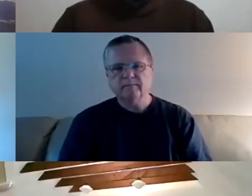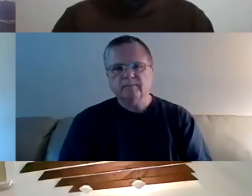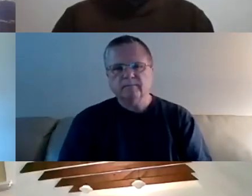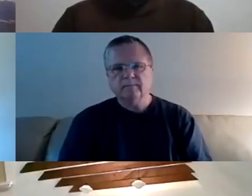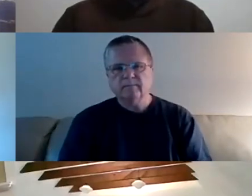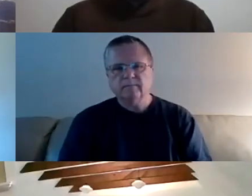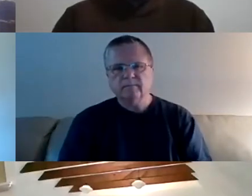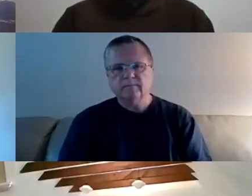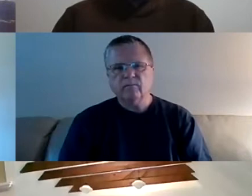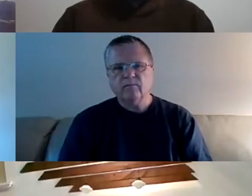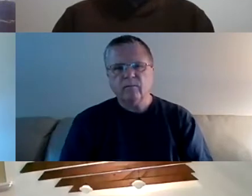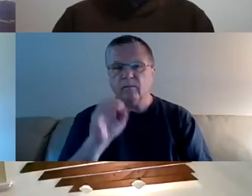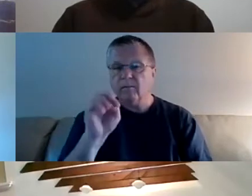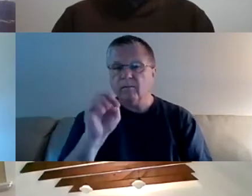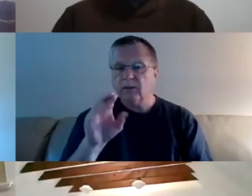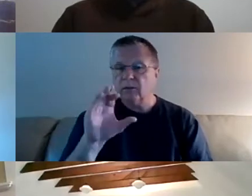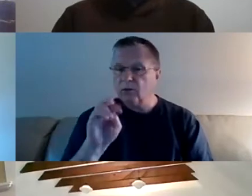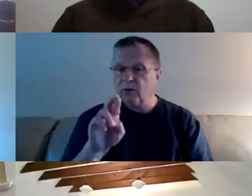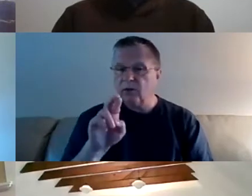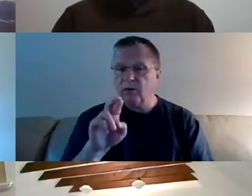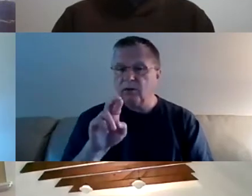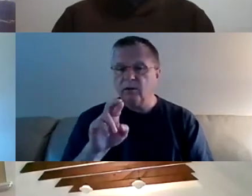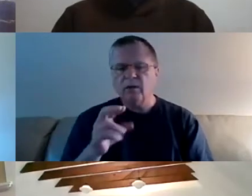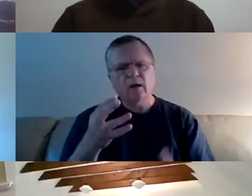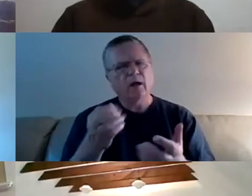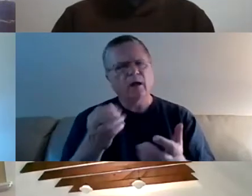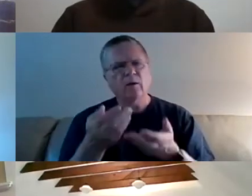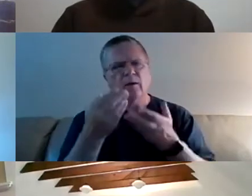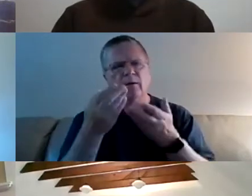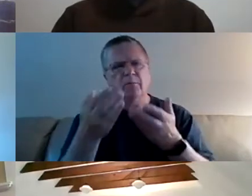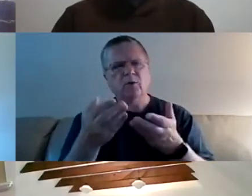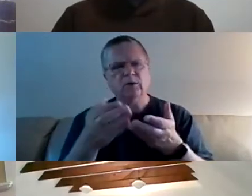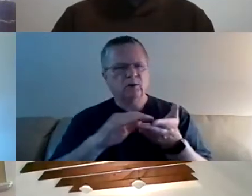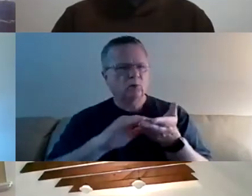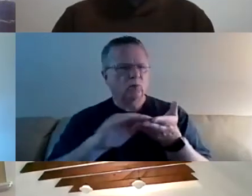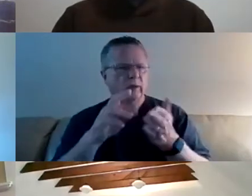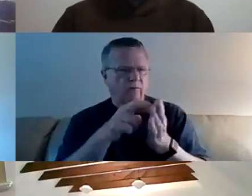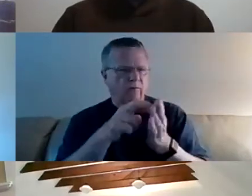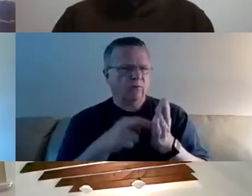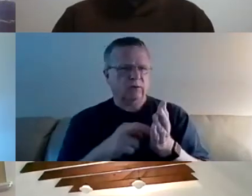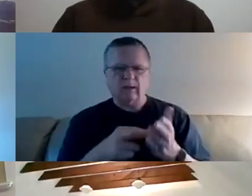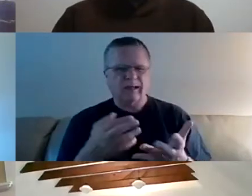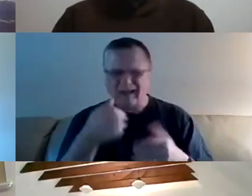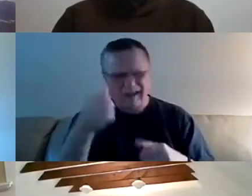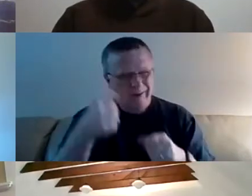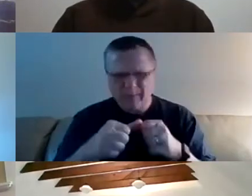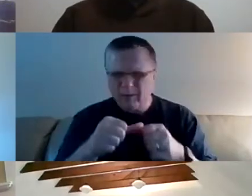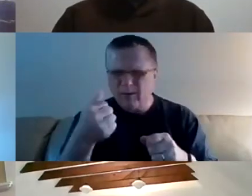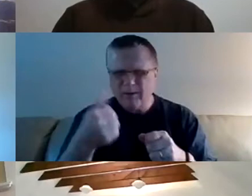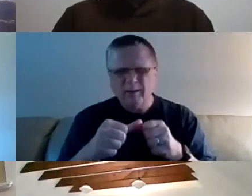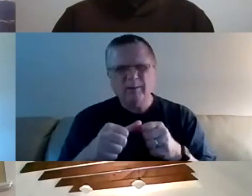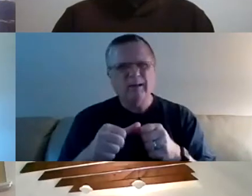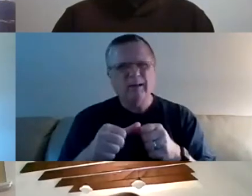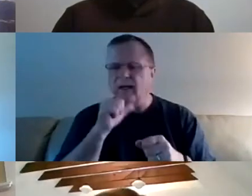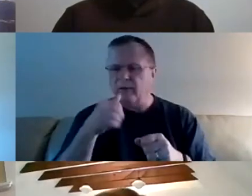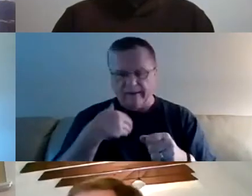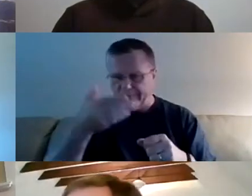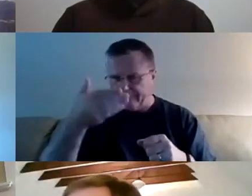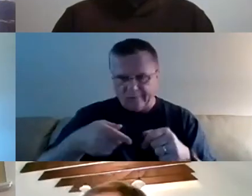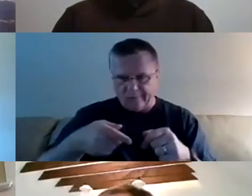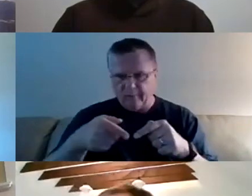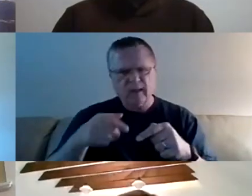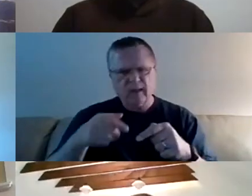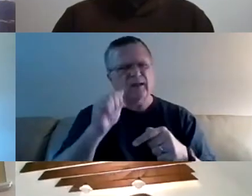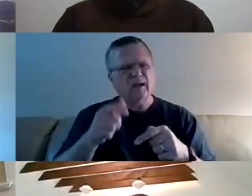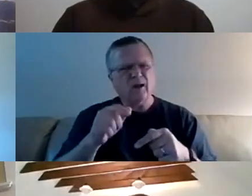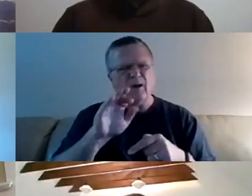Mr. Carter. I'd like to make a motion to waive the rules. I can't remember. I don't have it in front of me. Is it all bills or